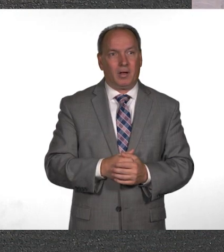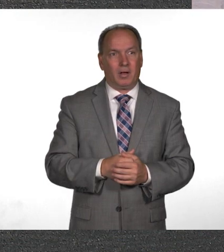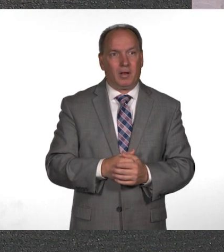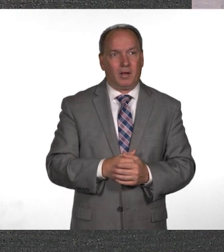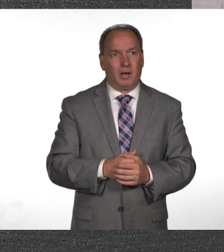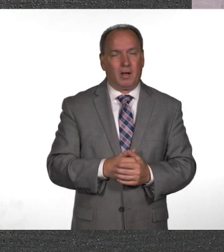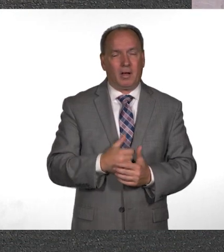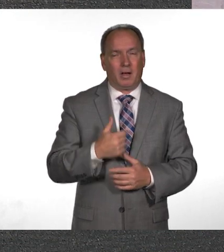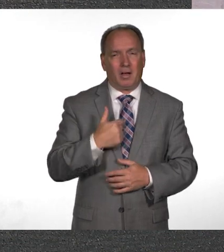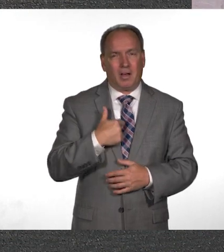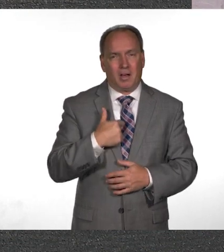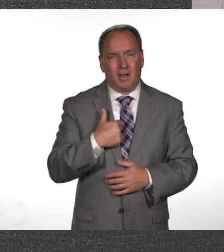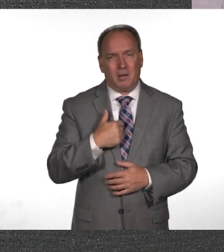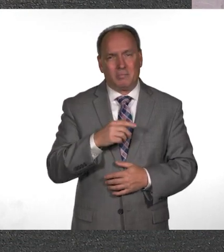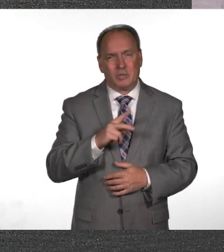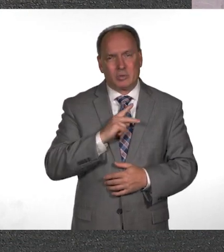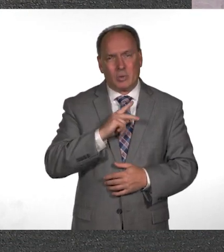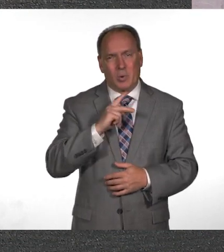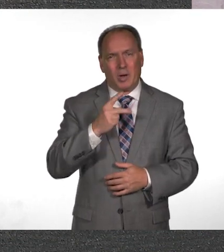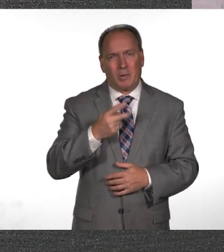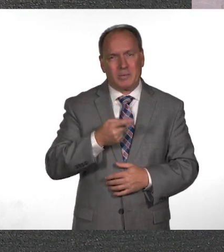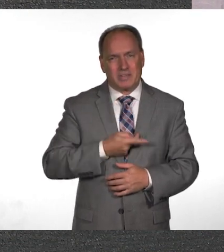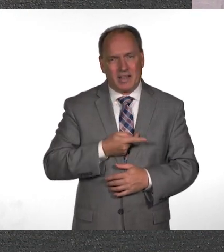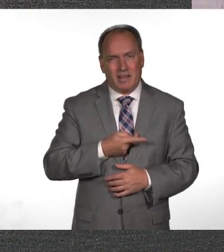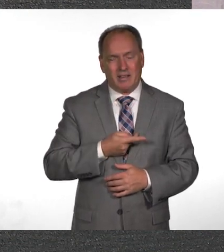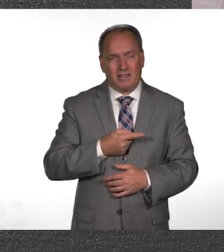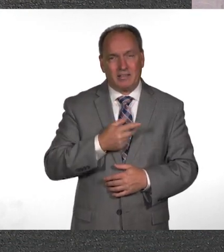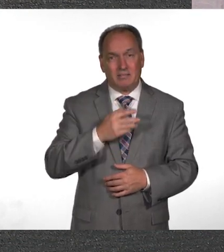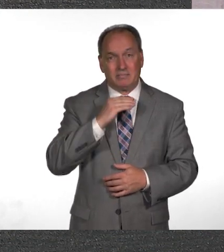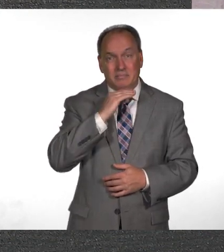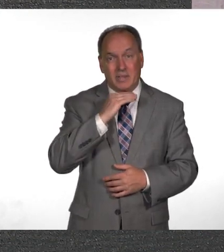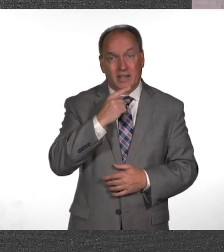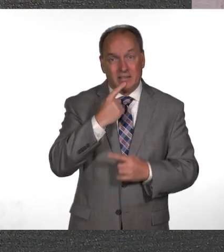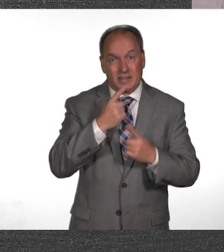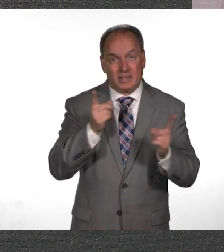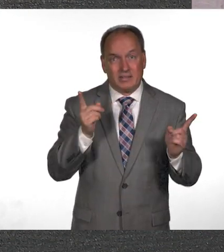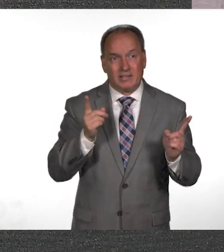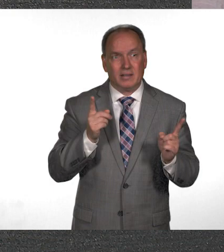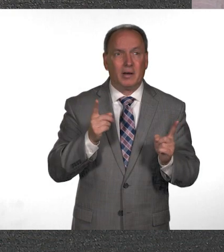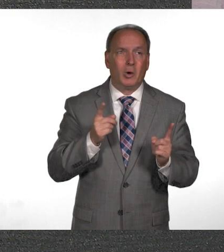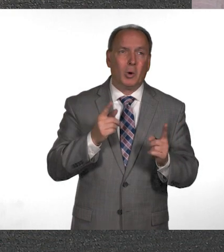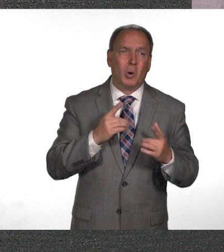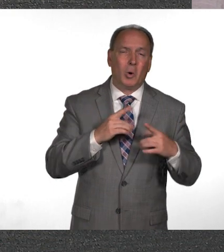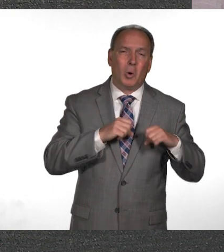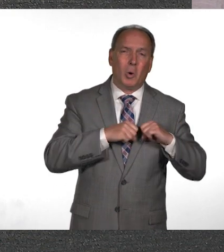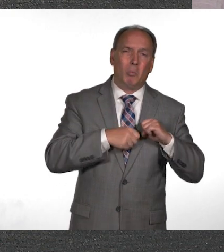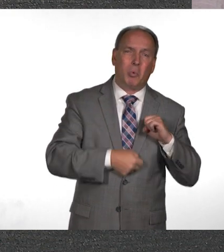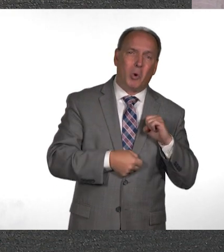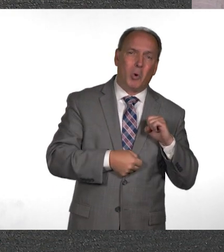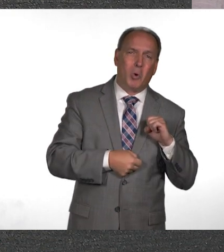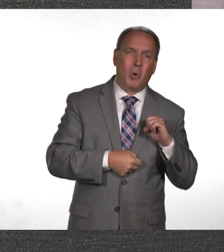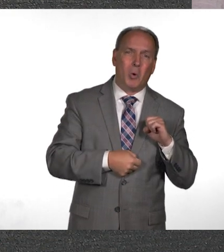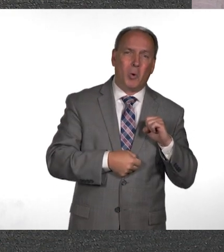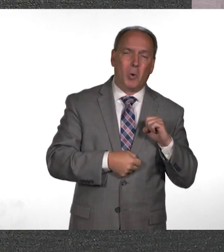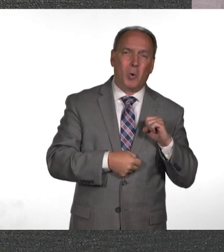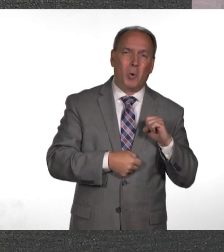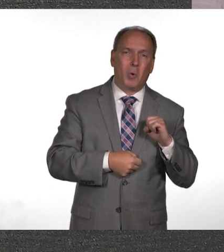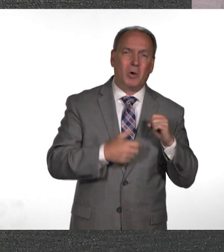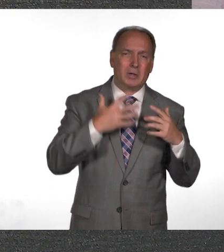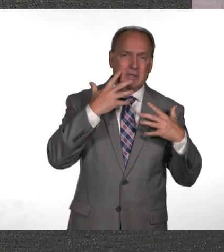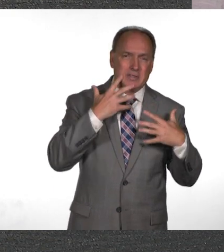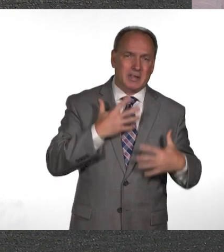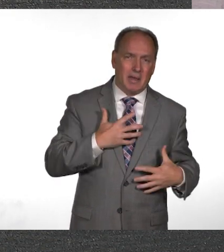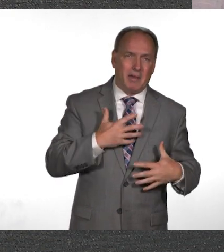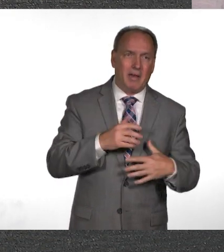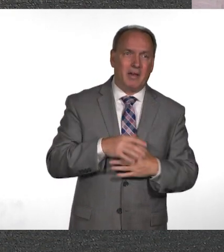I am so upset. Oh, look, her little heart is broken. She's so